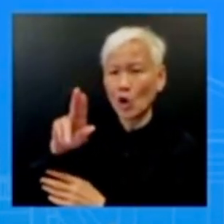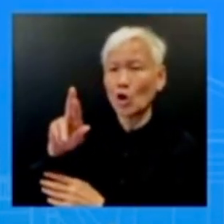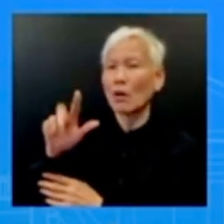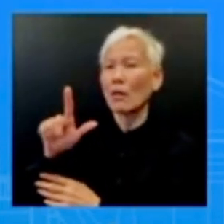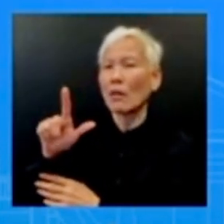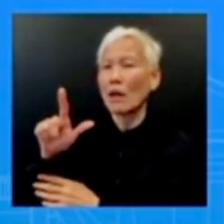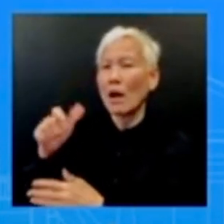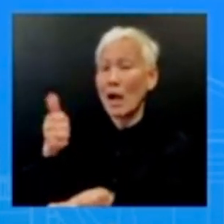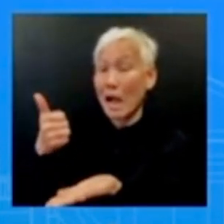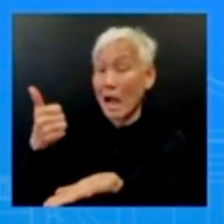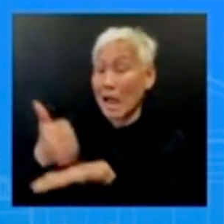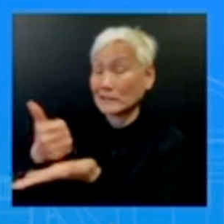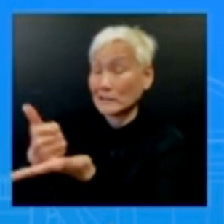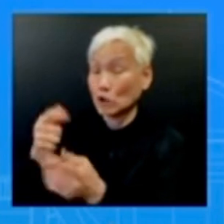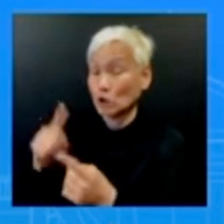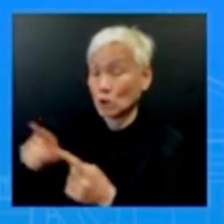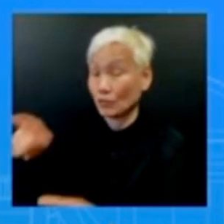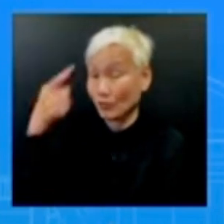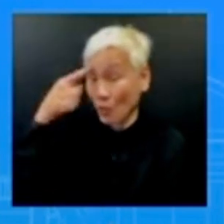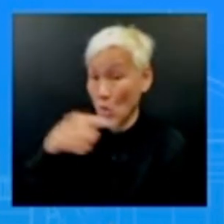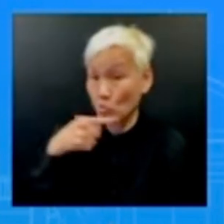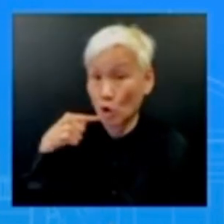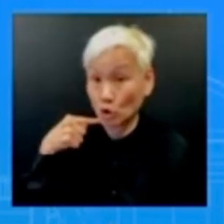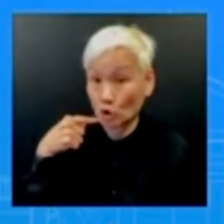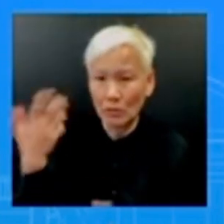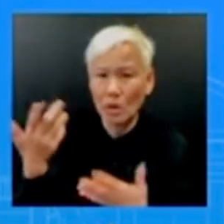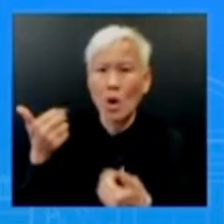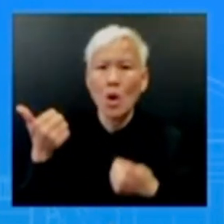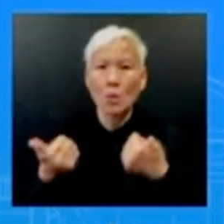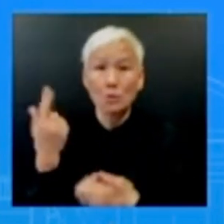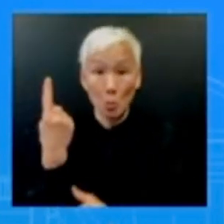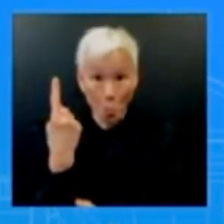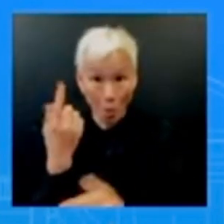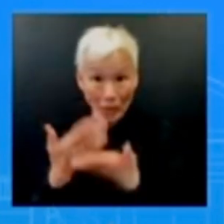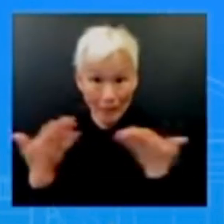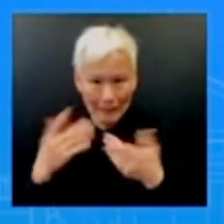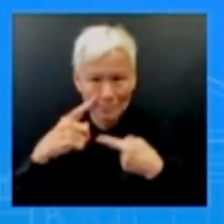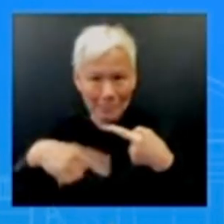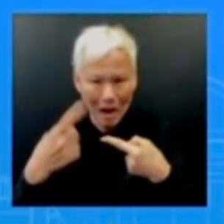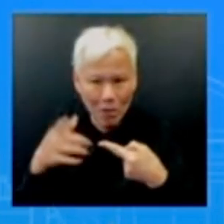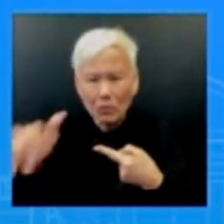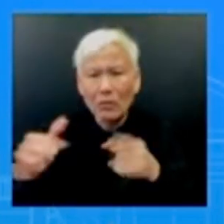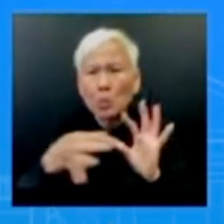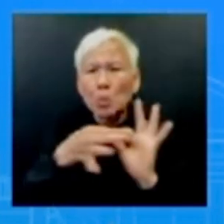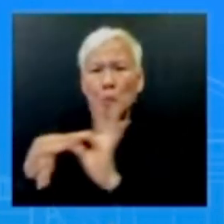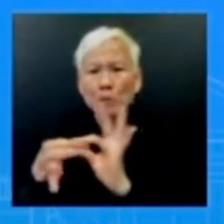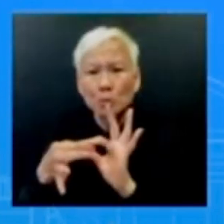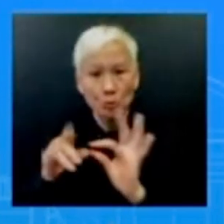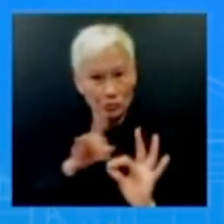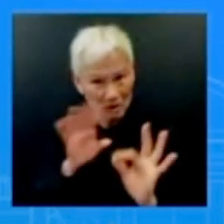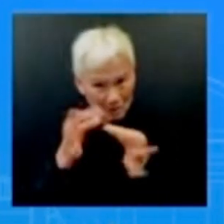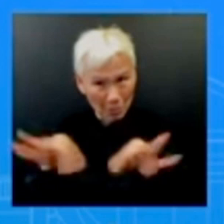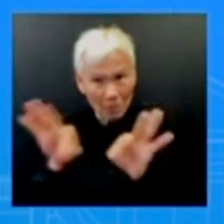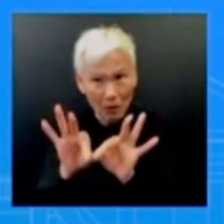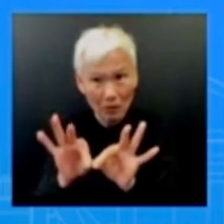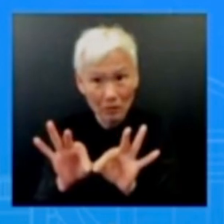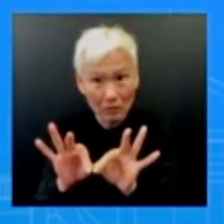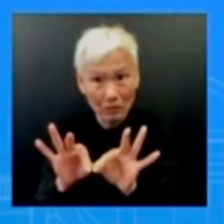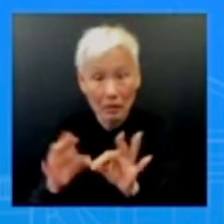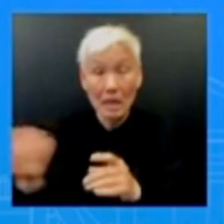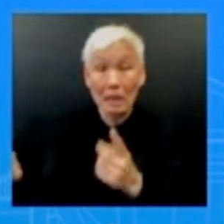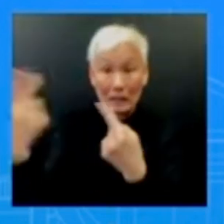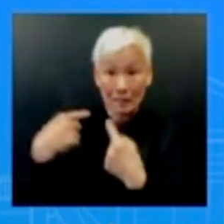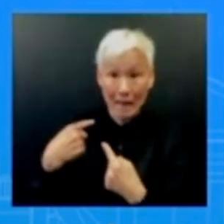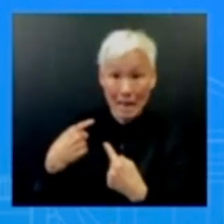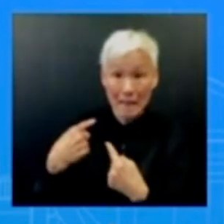that. One of the little noted aspects of this relationship that I think is important came back in September when Putin and Xi